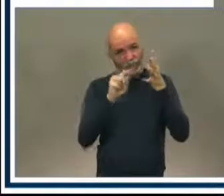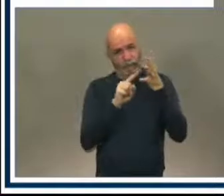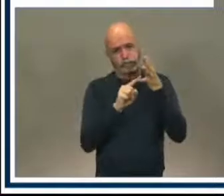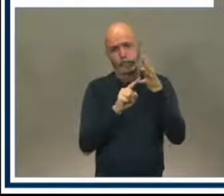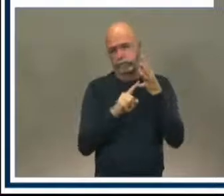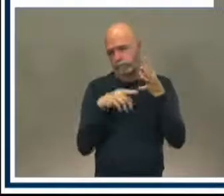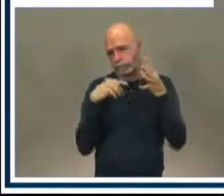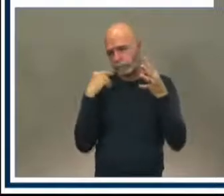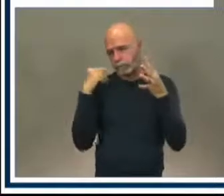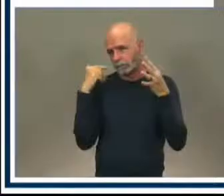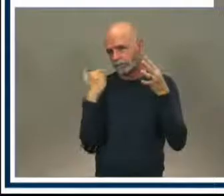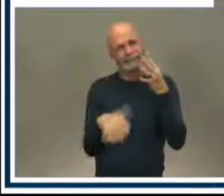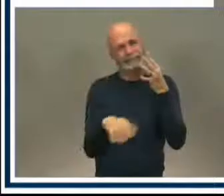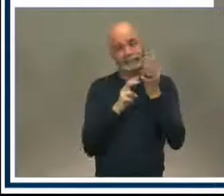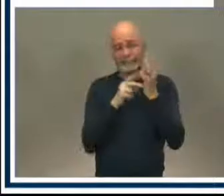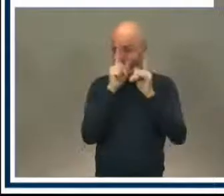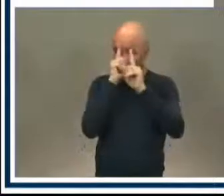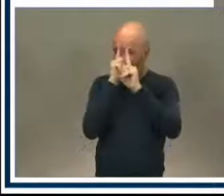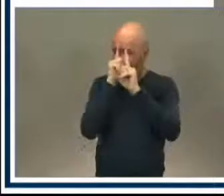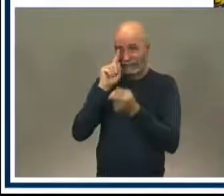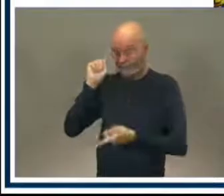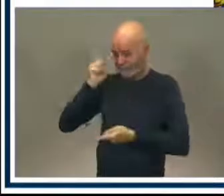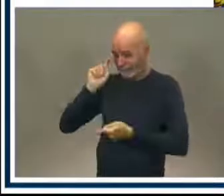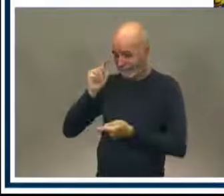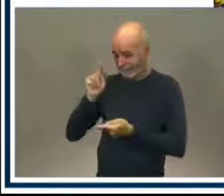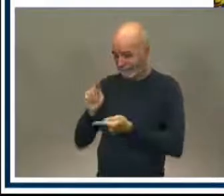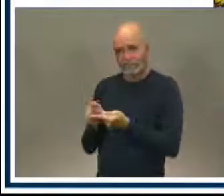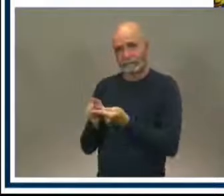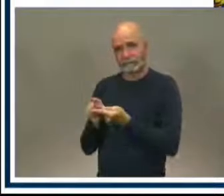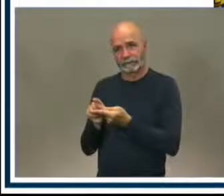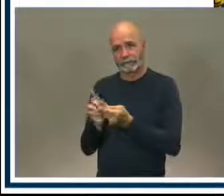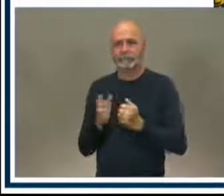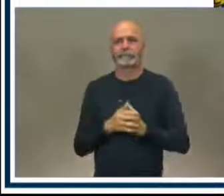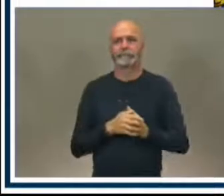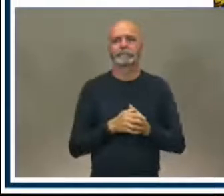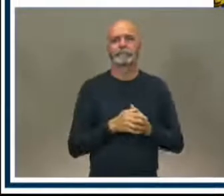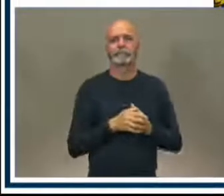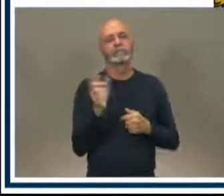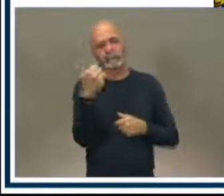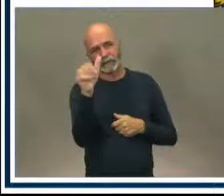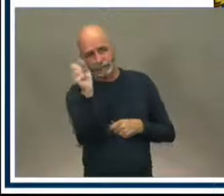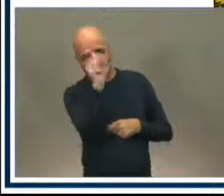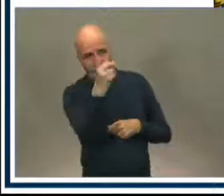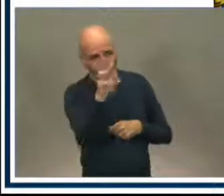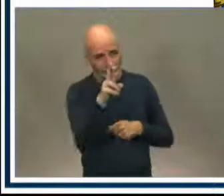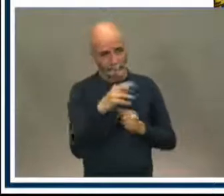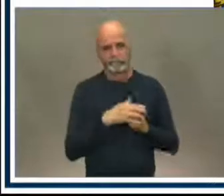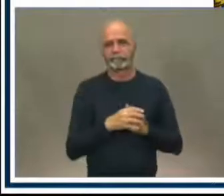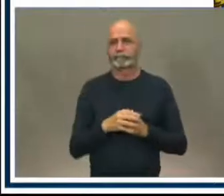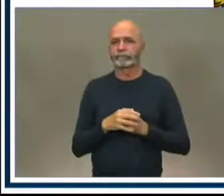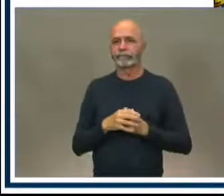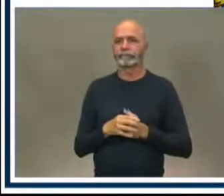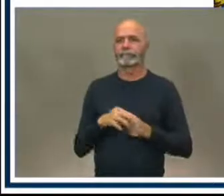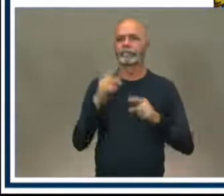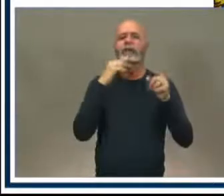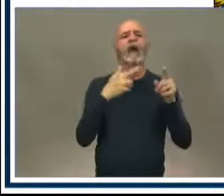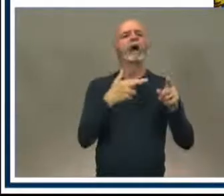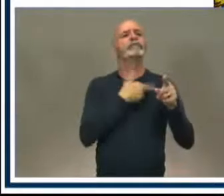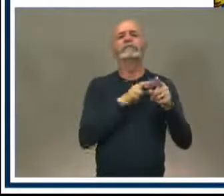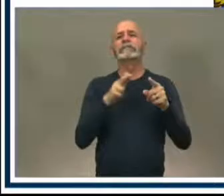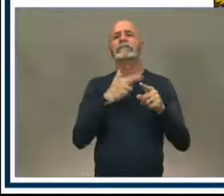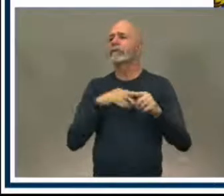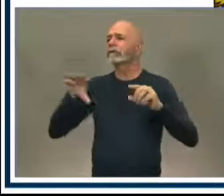as low as possible. Dr. Strang, given the outbreaks in the faith communities, why haven't